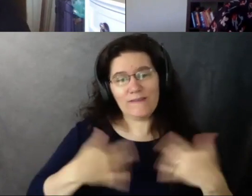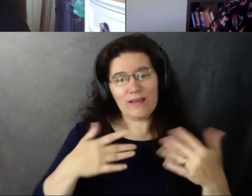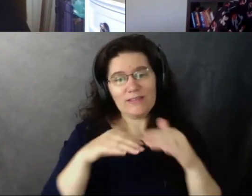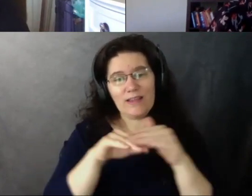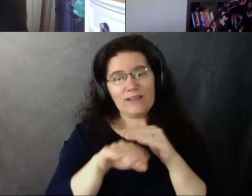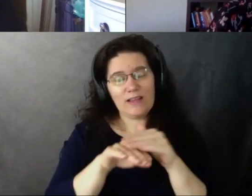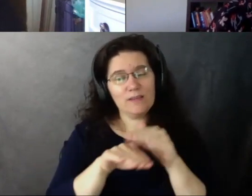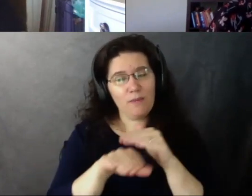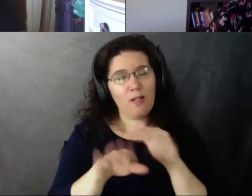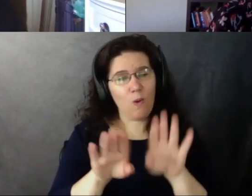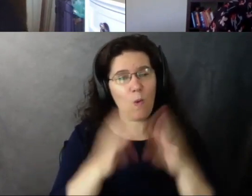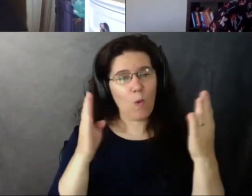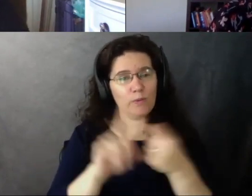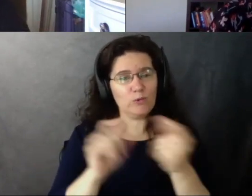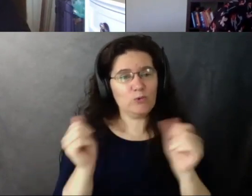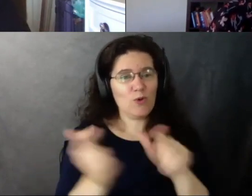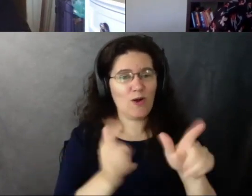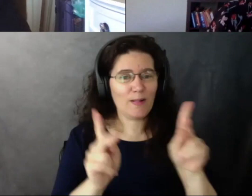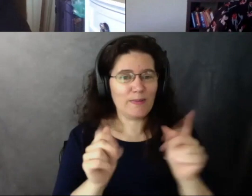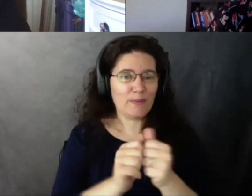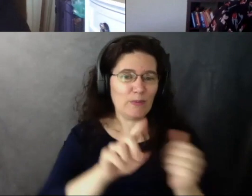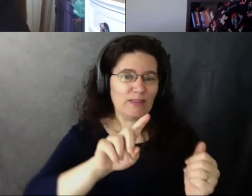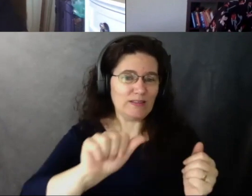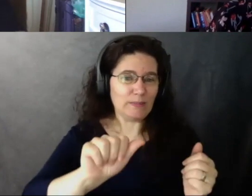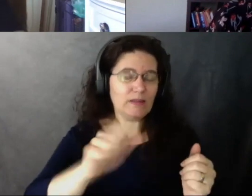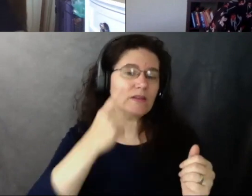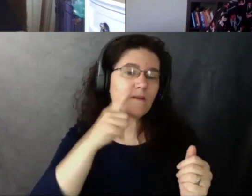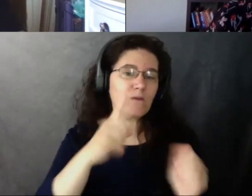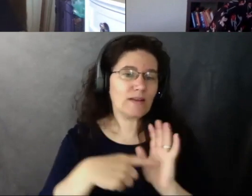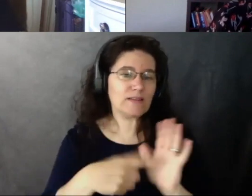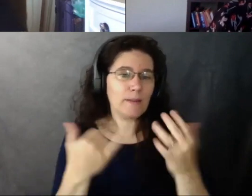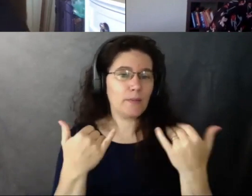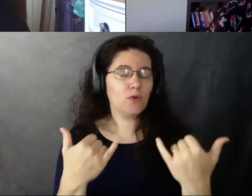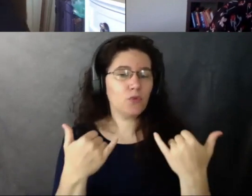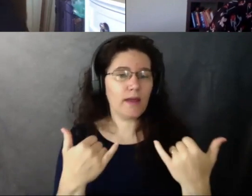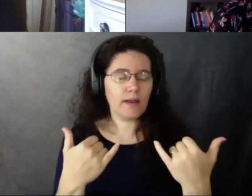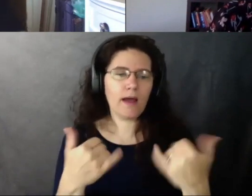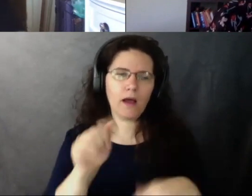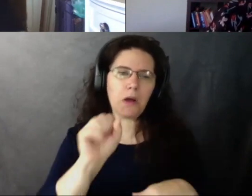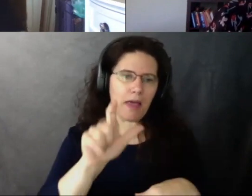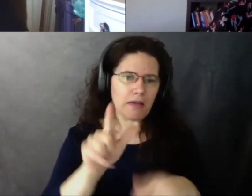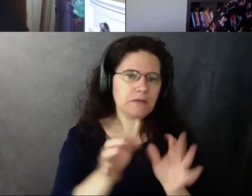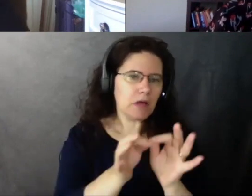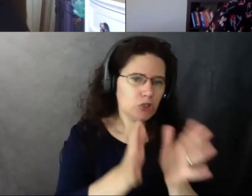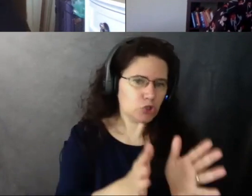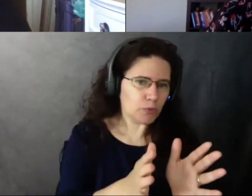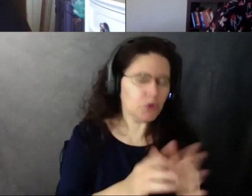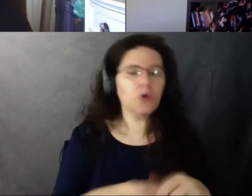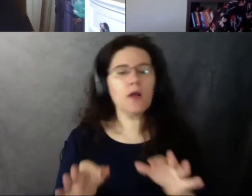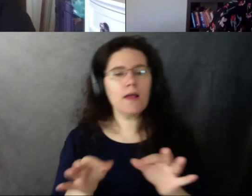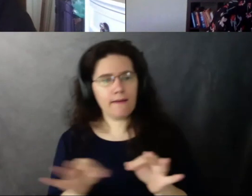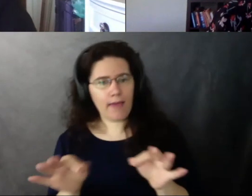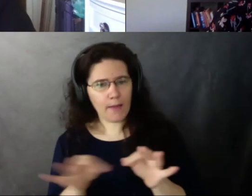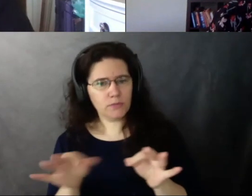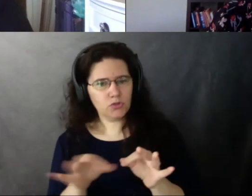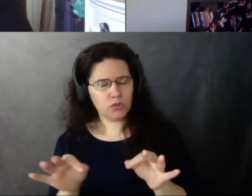So there are some things happening on this webinar right now, like having ASL interpreters and live